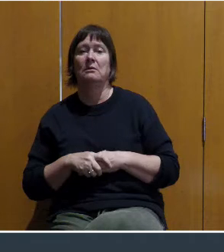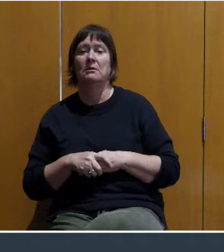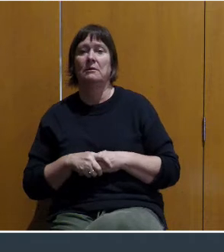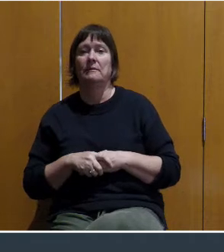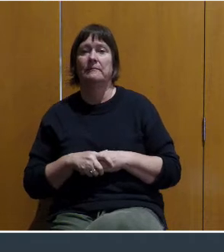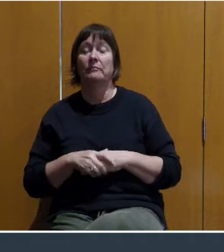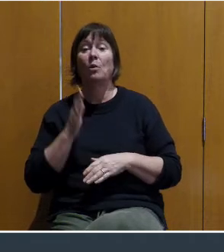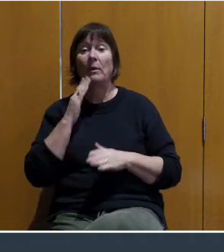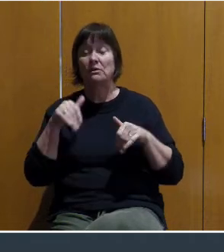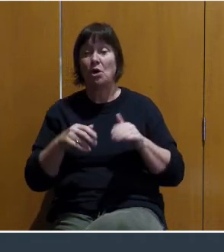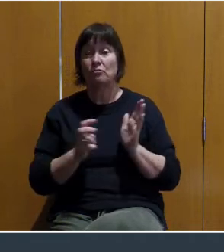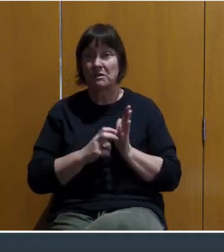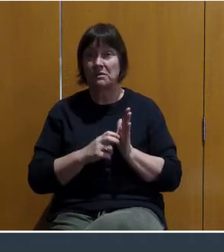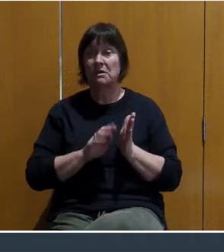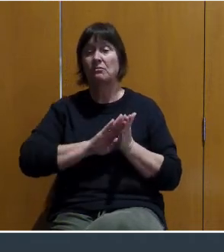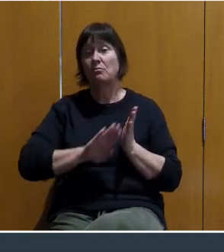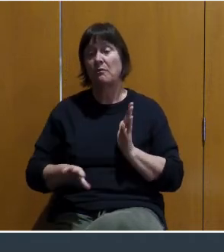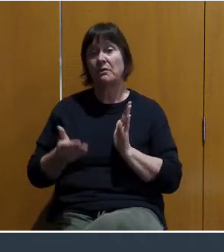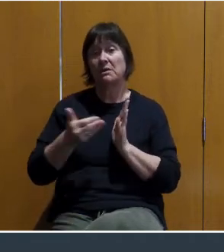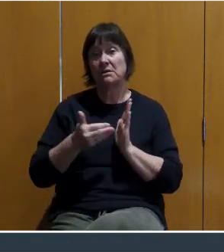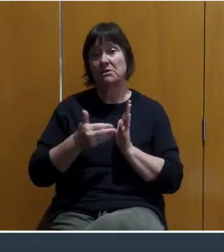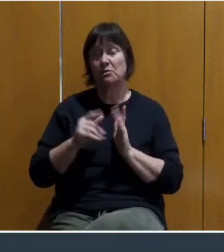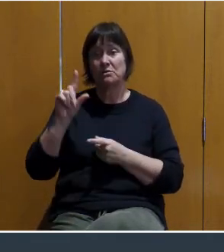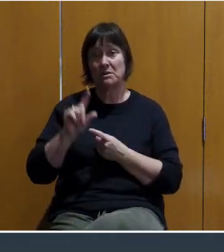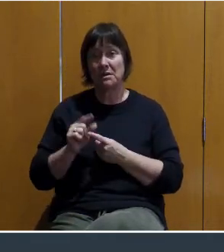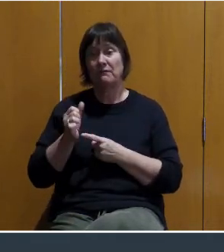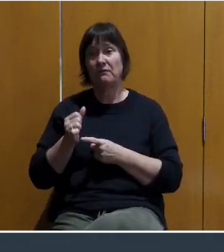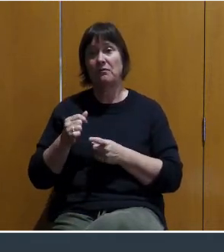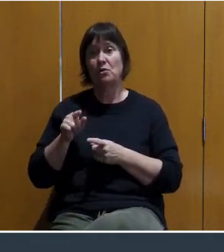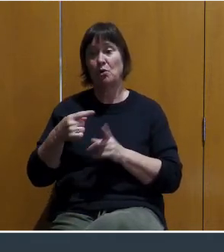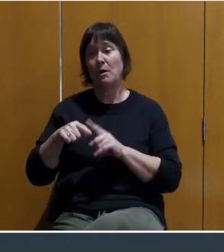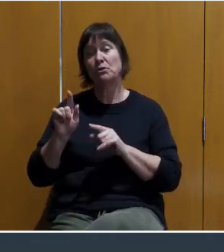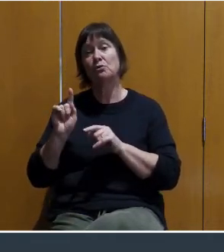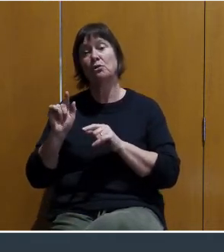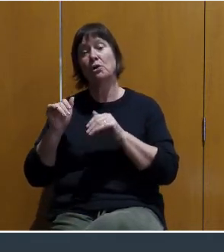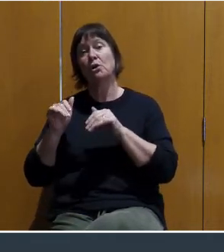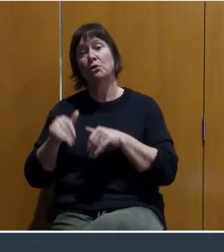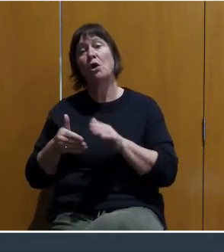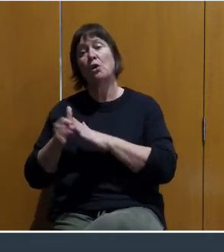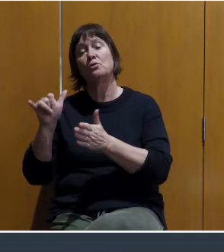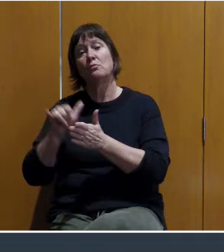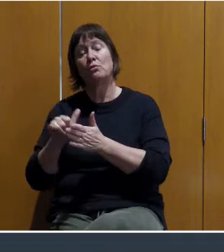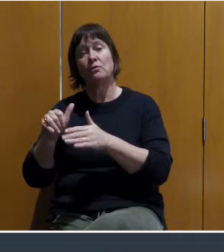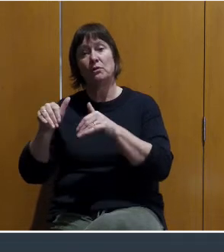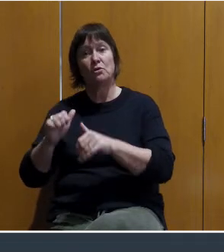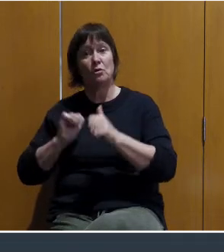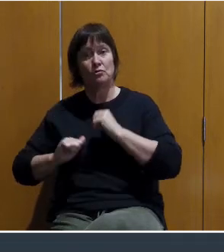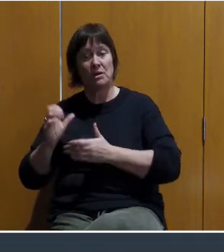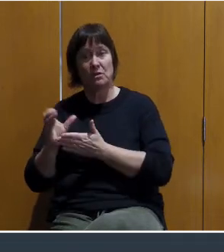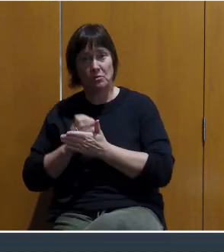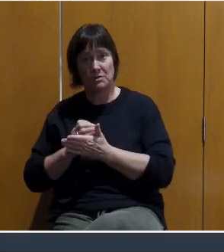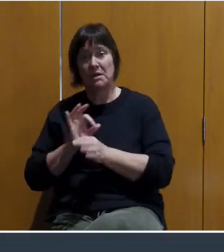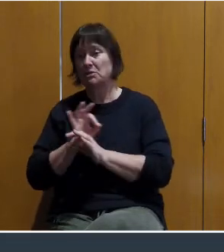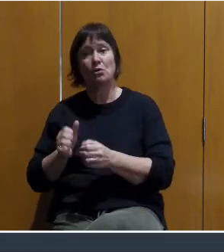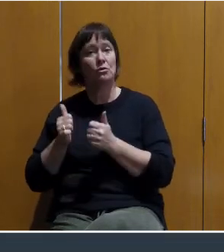At registration, the removal of an additional discount for you and your dog attending an approved dog training course is a disincentive for the new